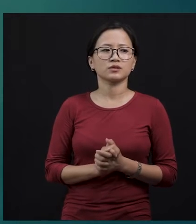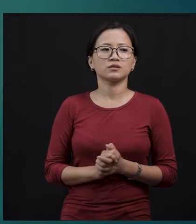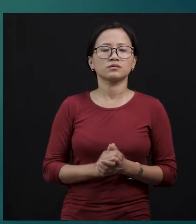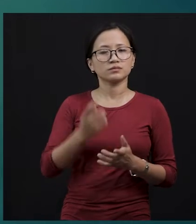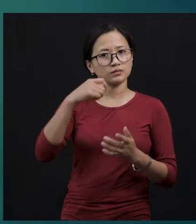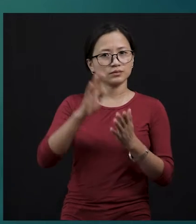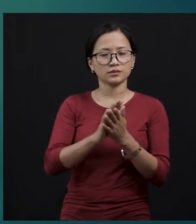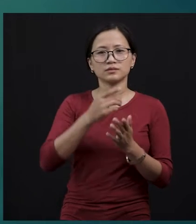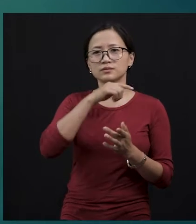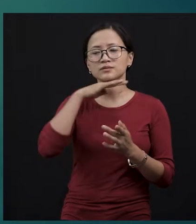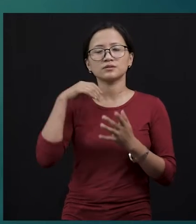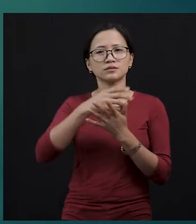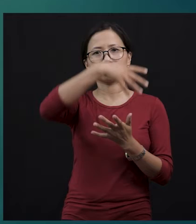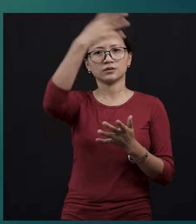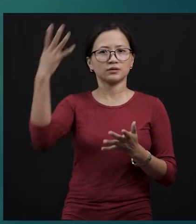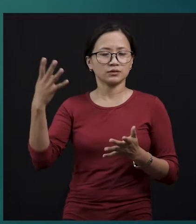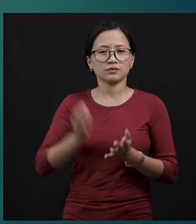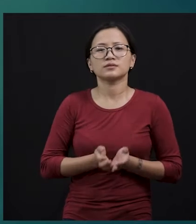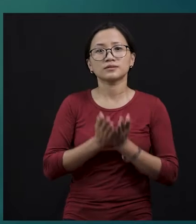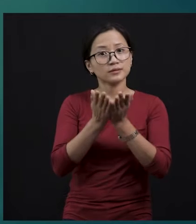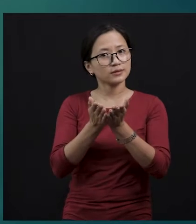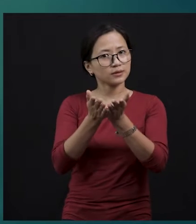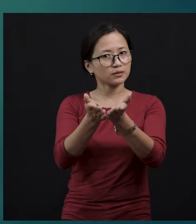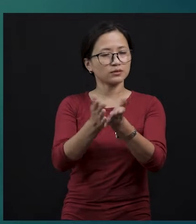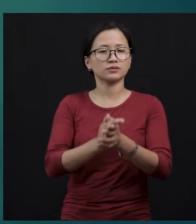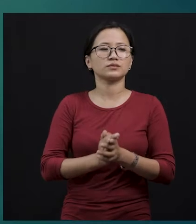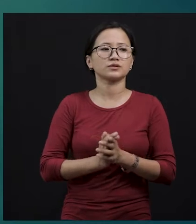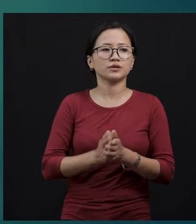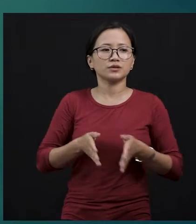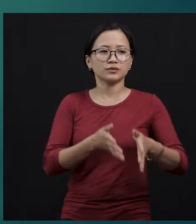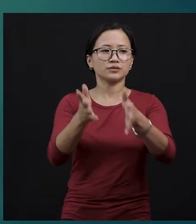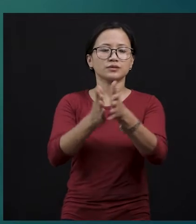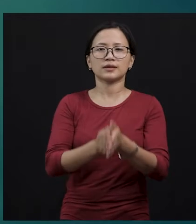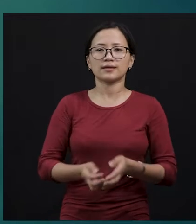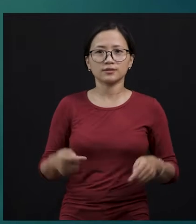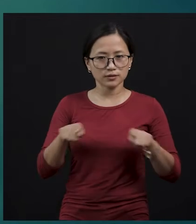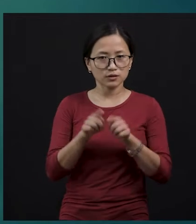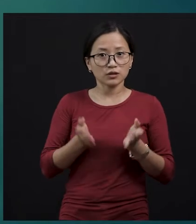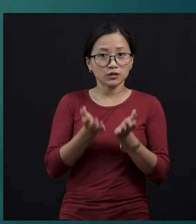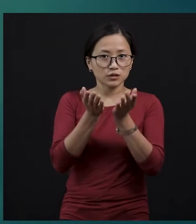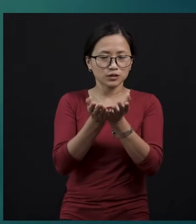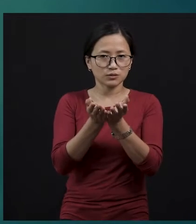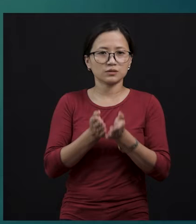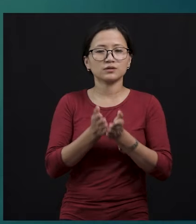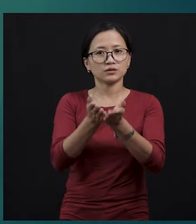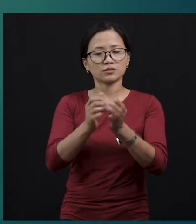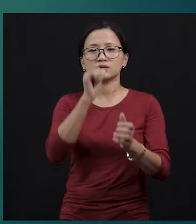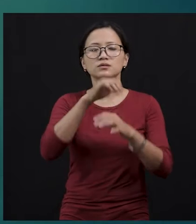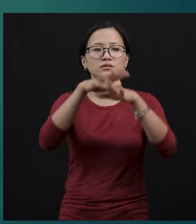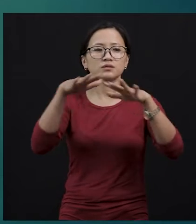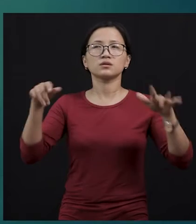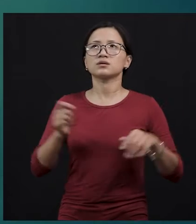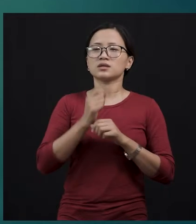rainbow. Boats sail on the rivers and ships sail on the seas. But clouds